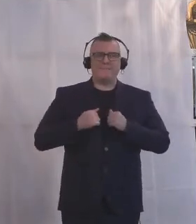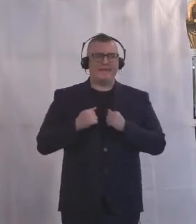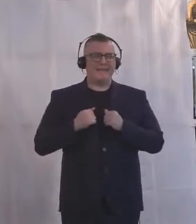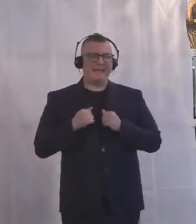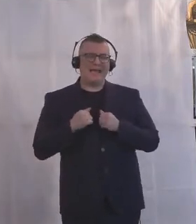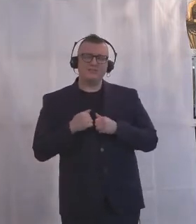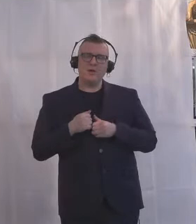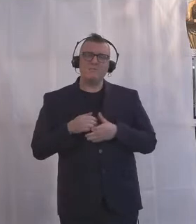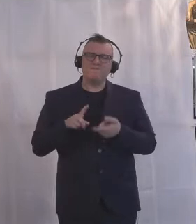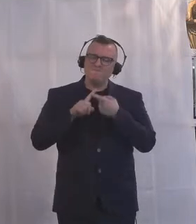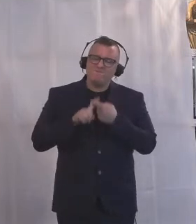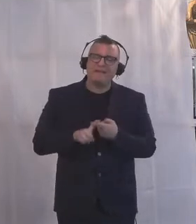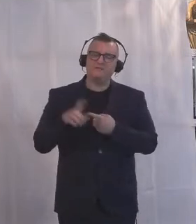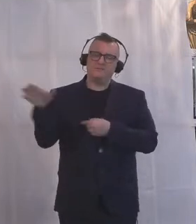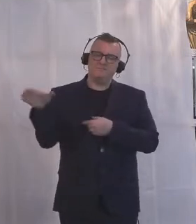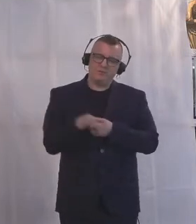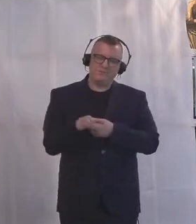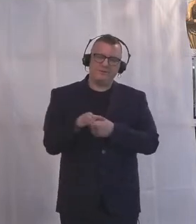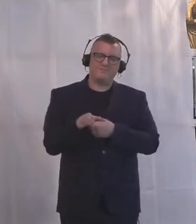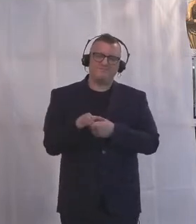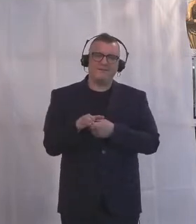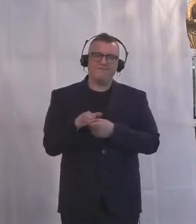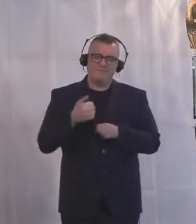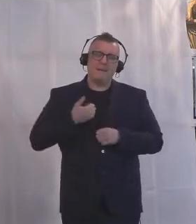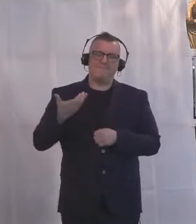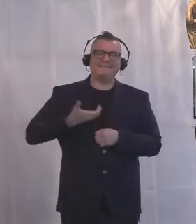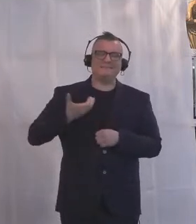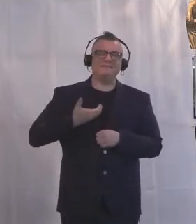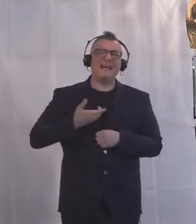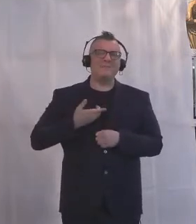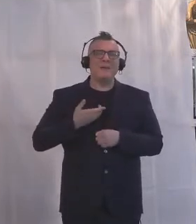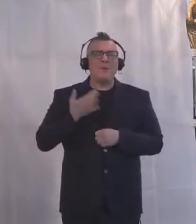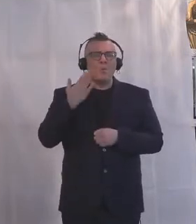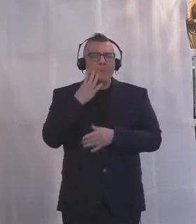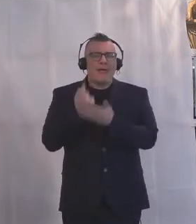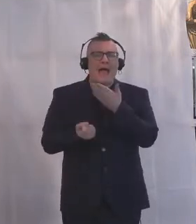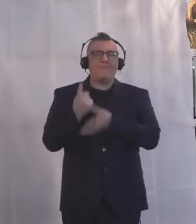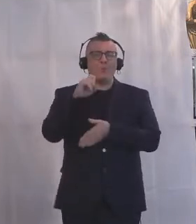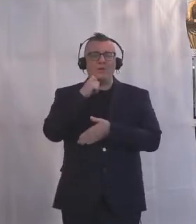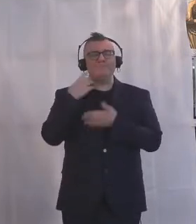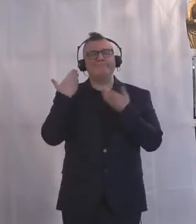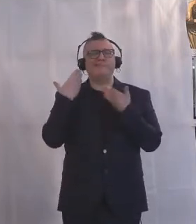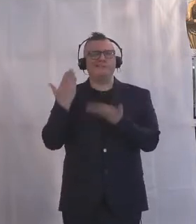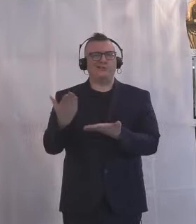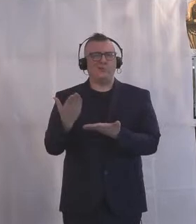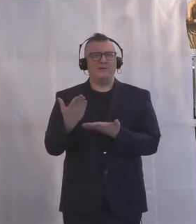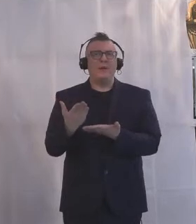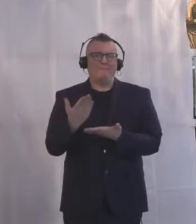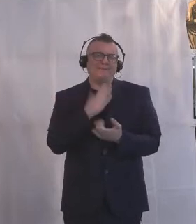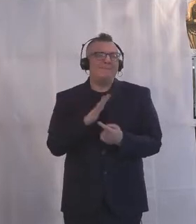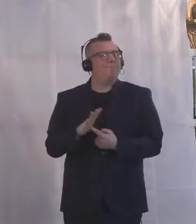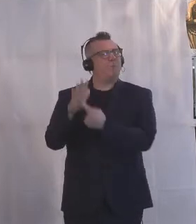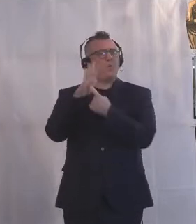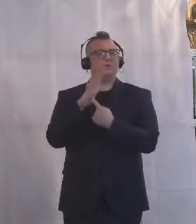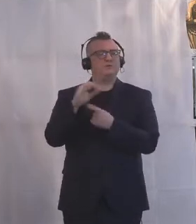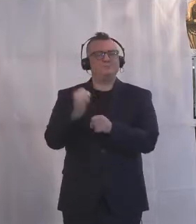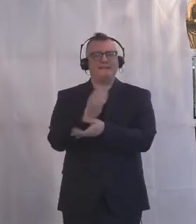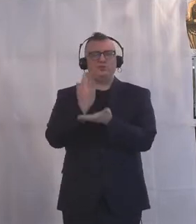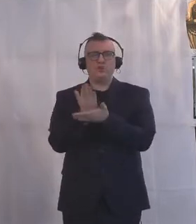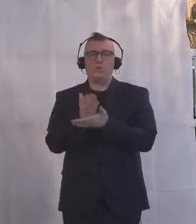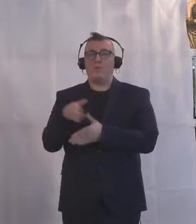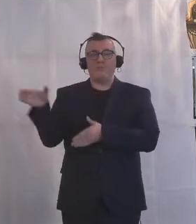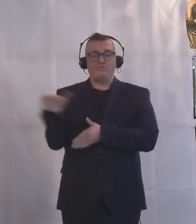I don't really know at the moment, but it's really key to make sure it stays within our